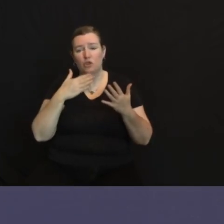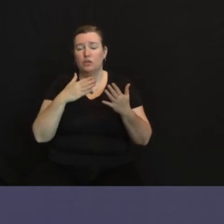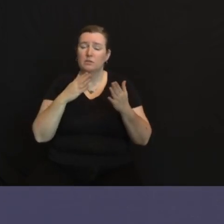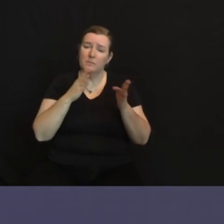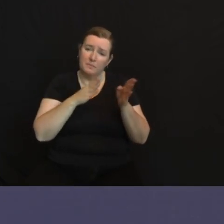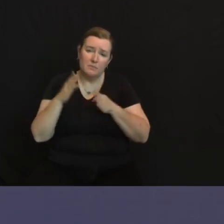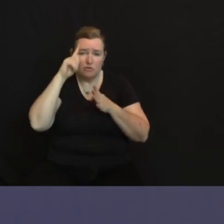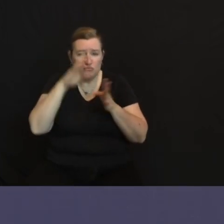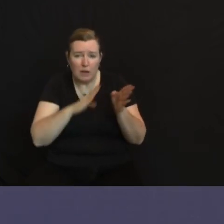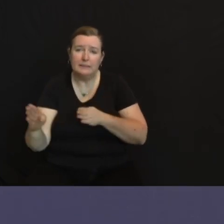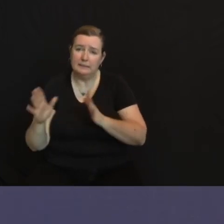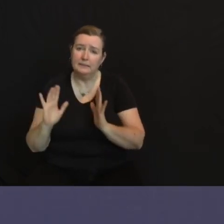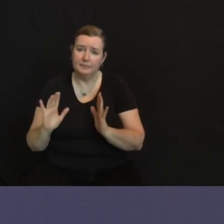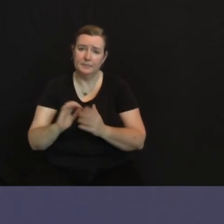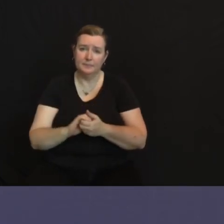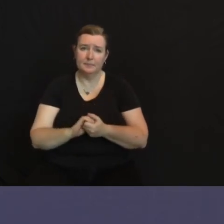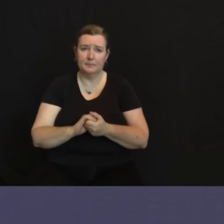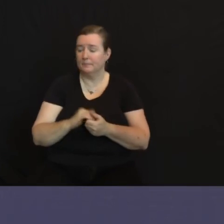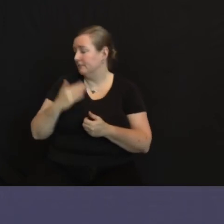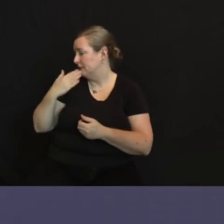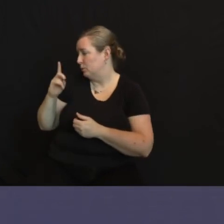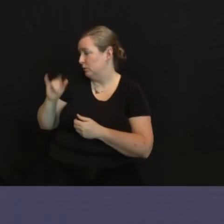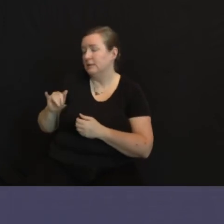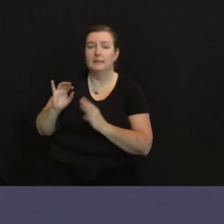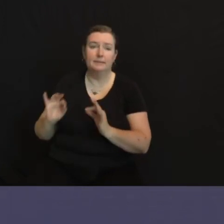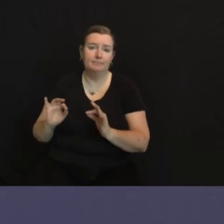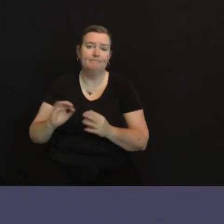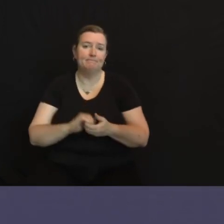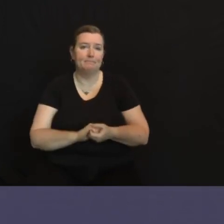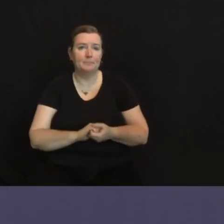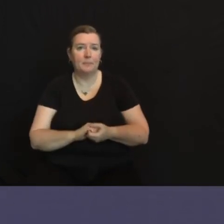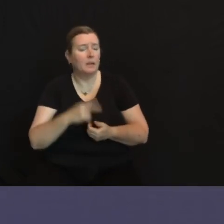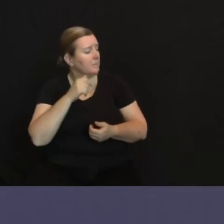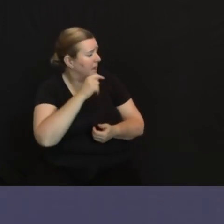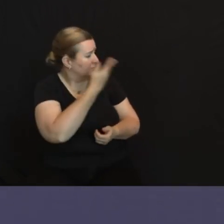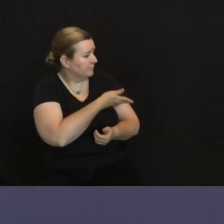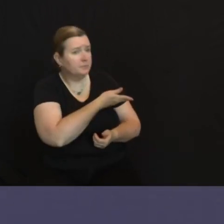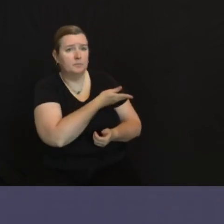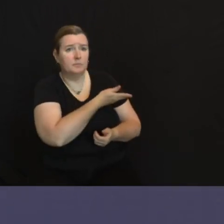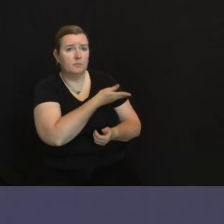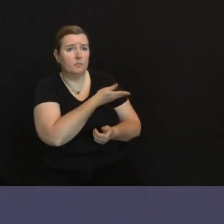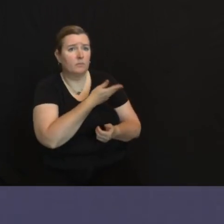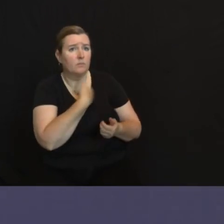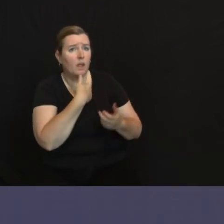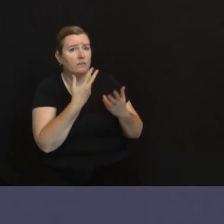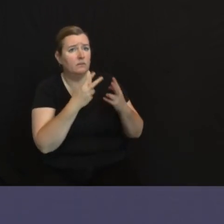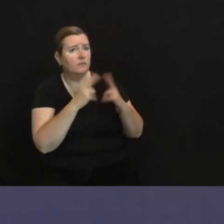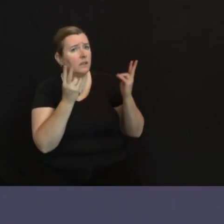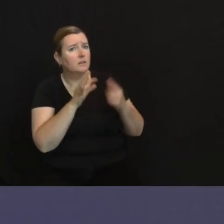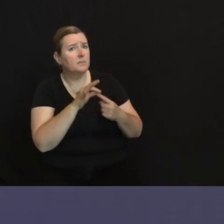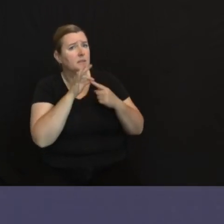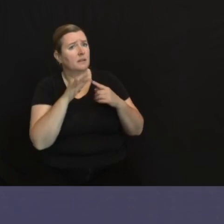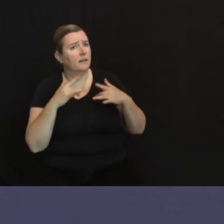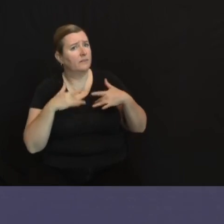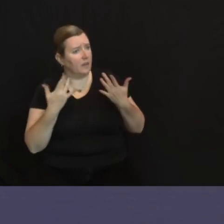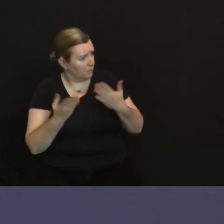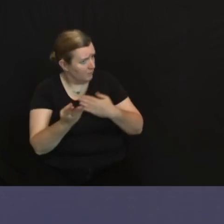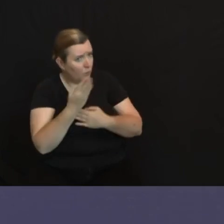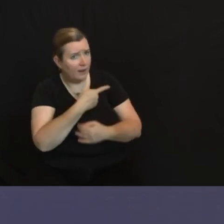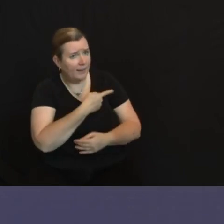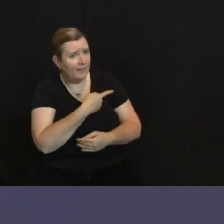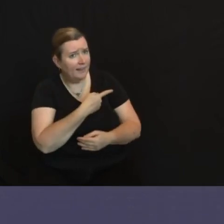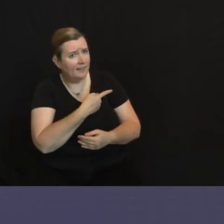of today's. So thank you as always. Pat, you and I did something pretty special this morning, and would love you to tell us about that and